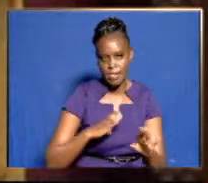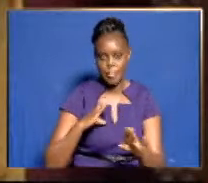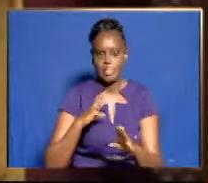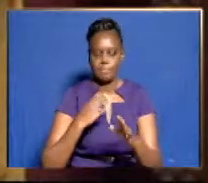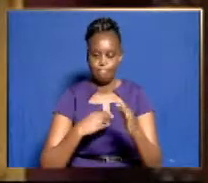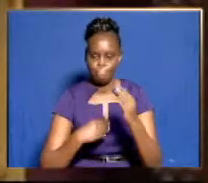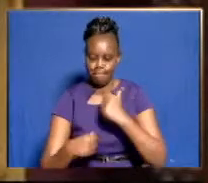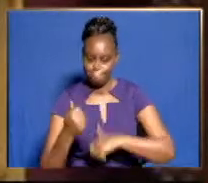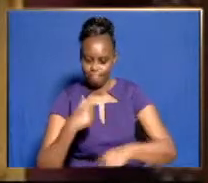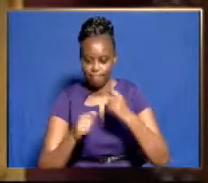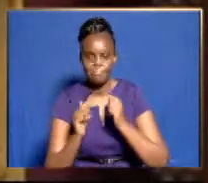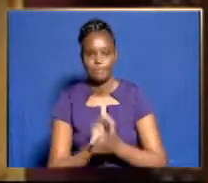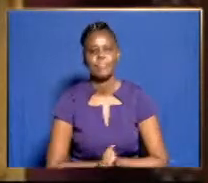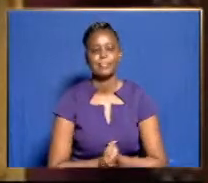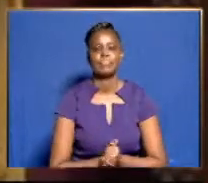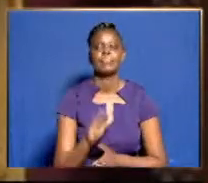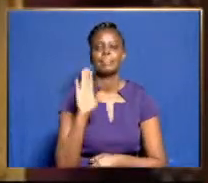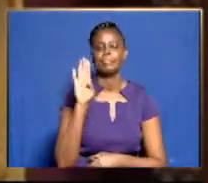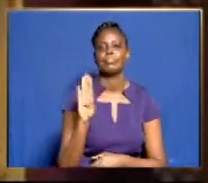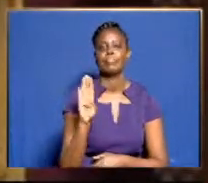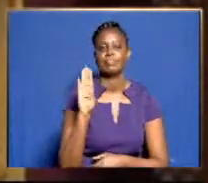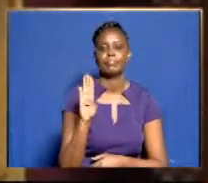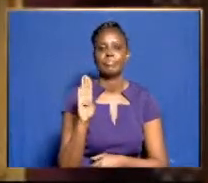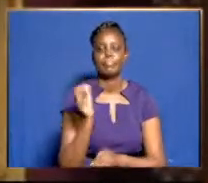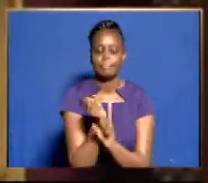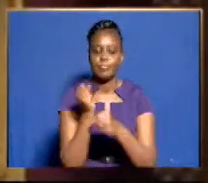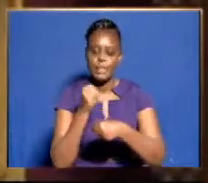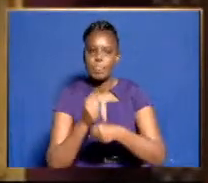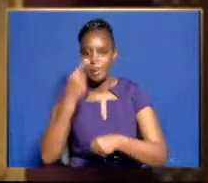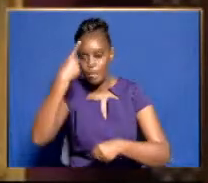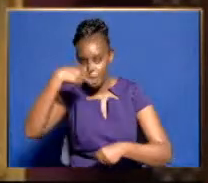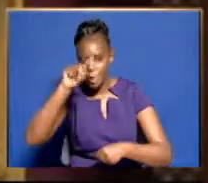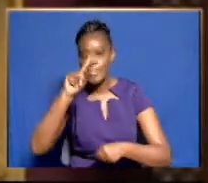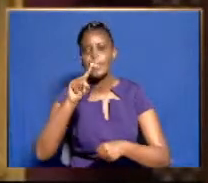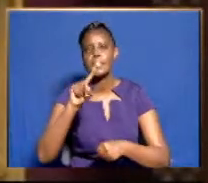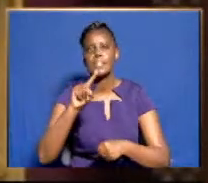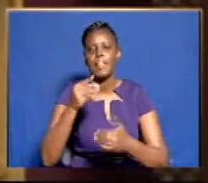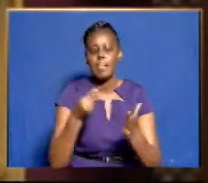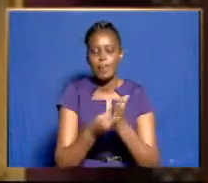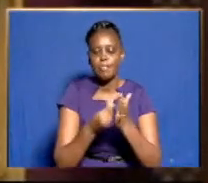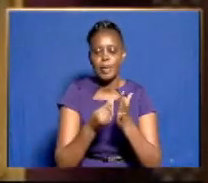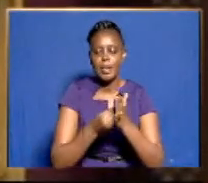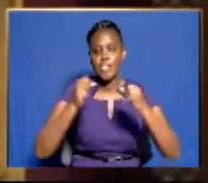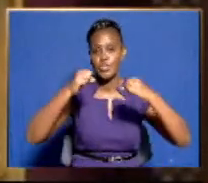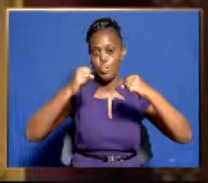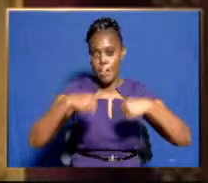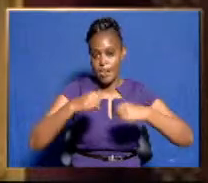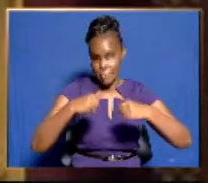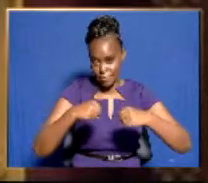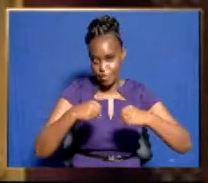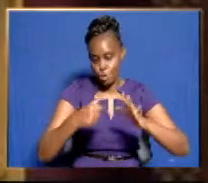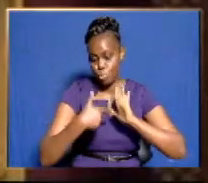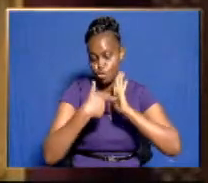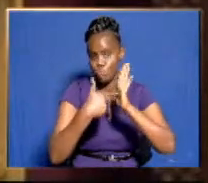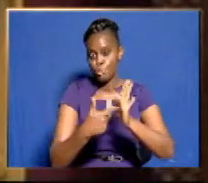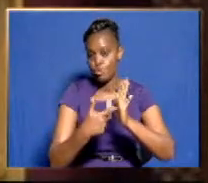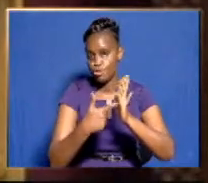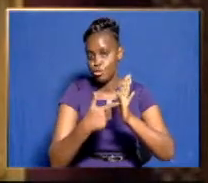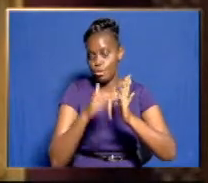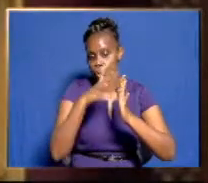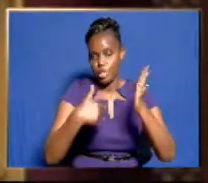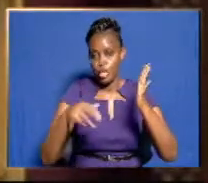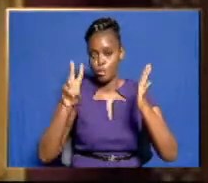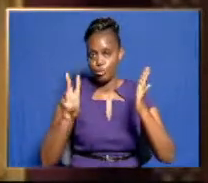Supply. B, makes the policy and financial resolutions contained in the second